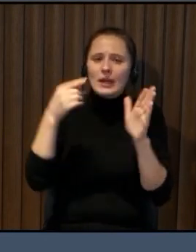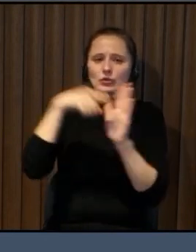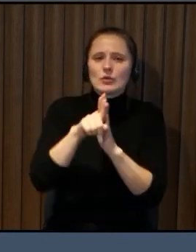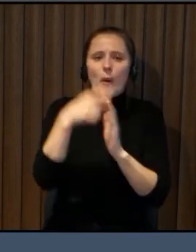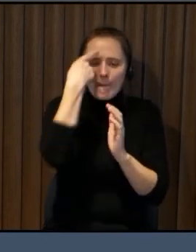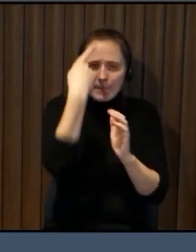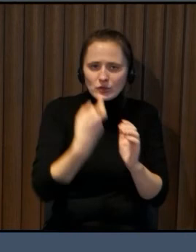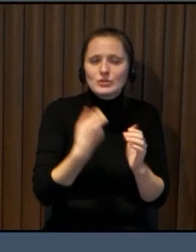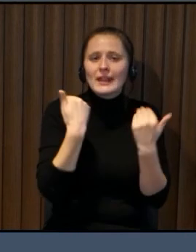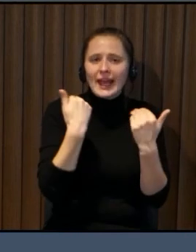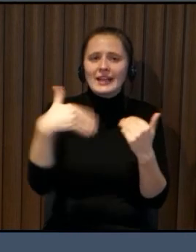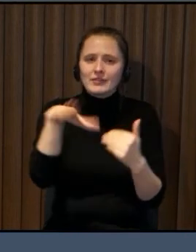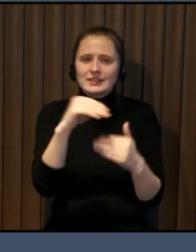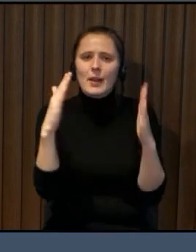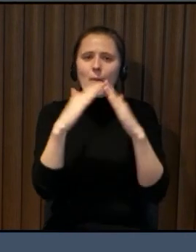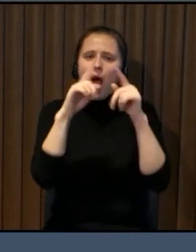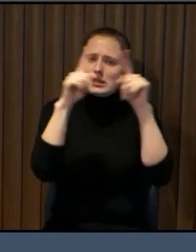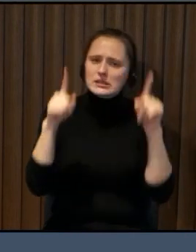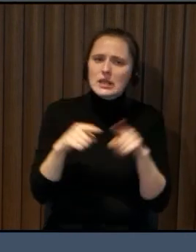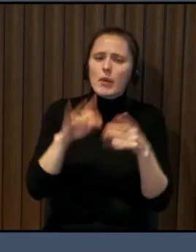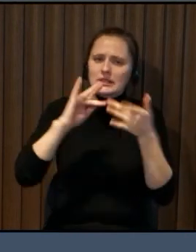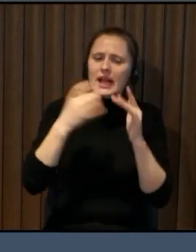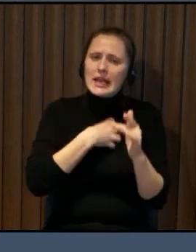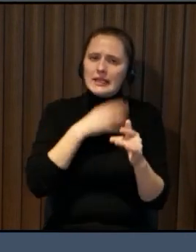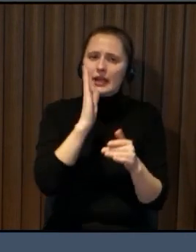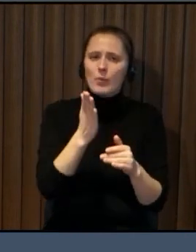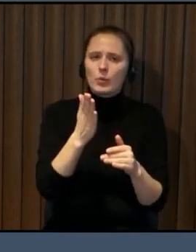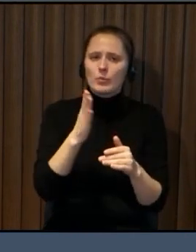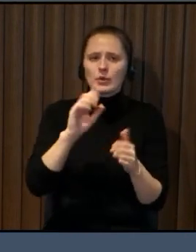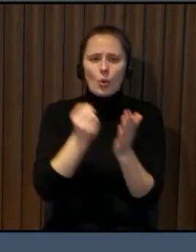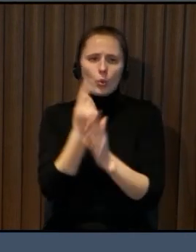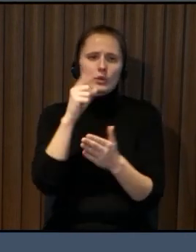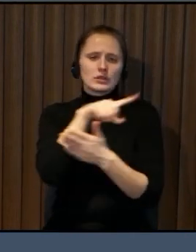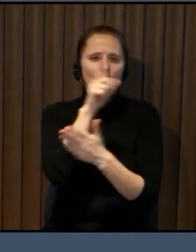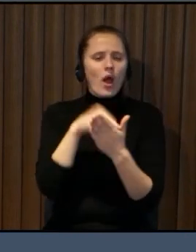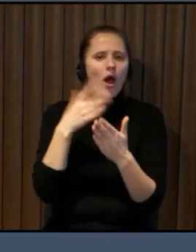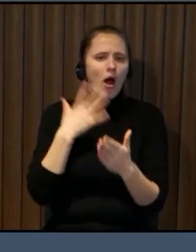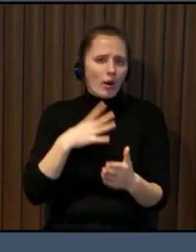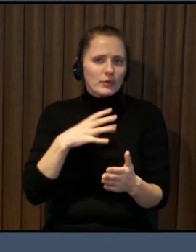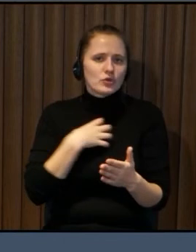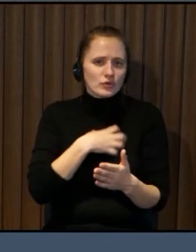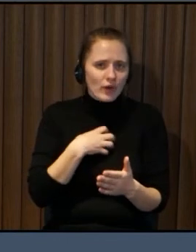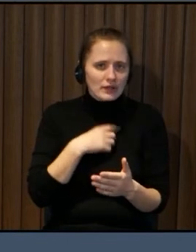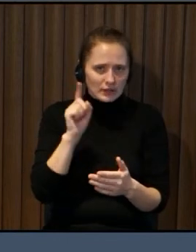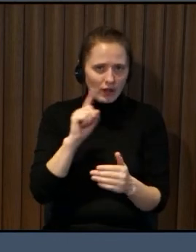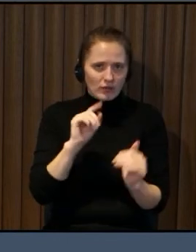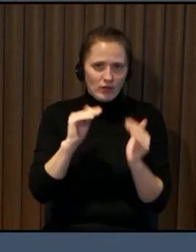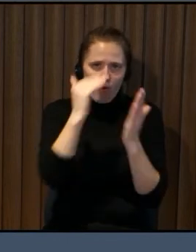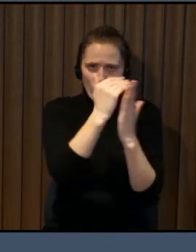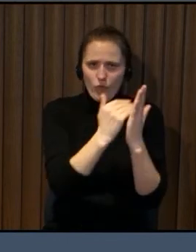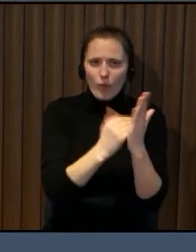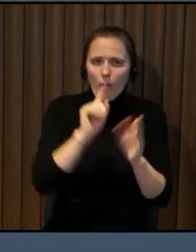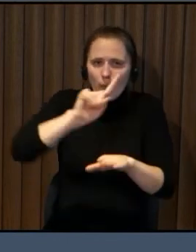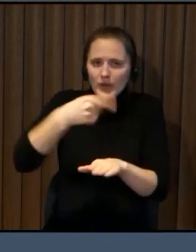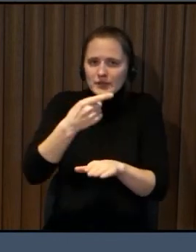accessibility report. And it is said it should be, but the question is, why should it be done?